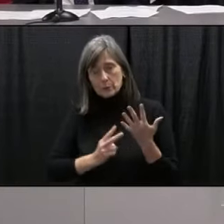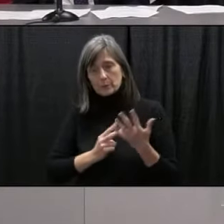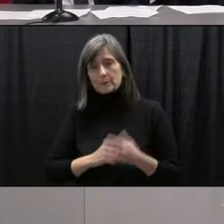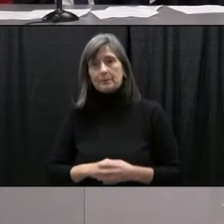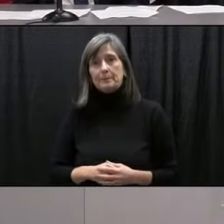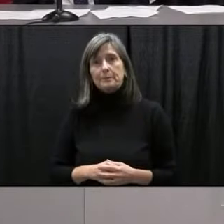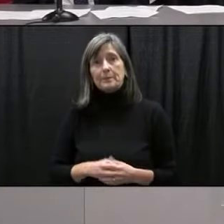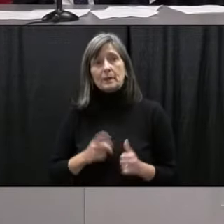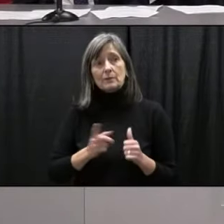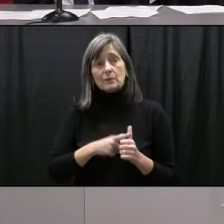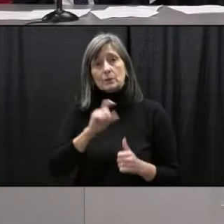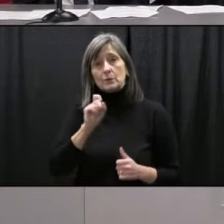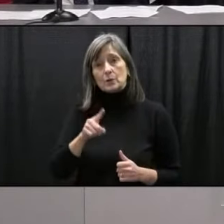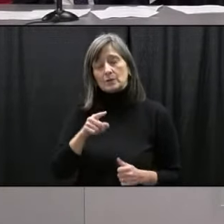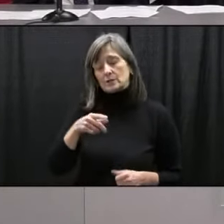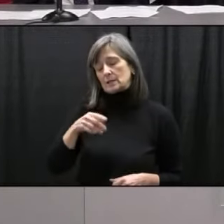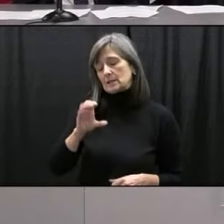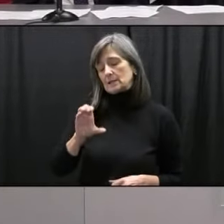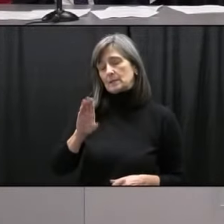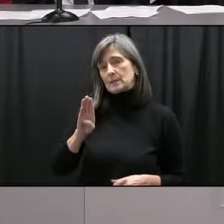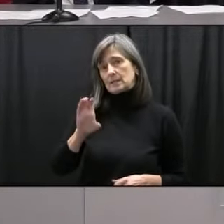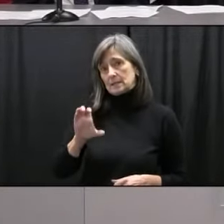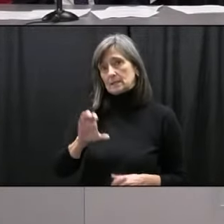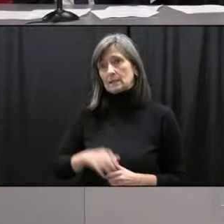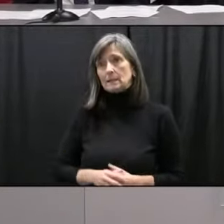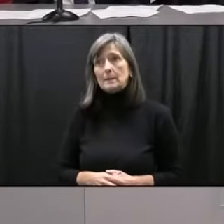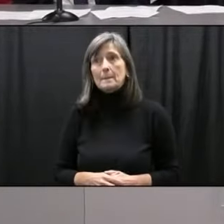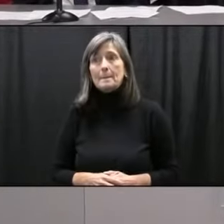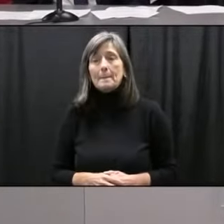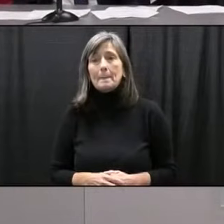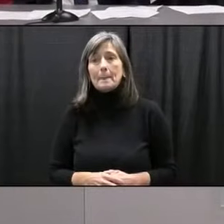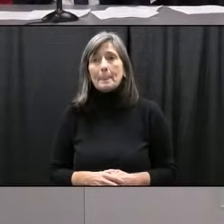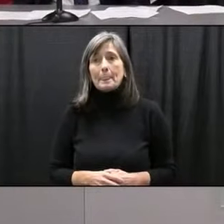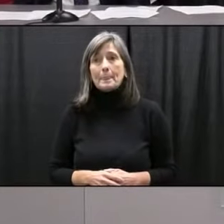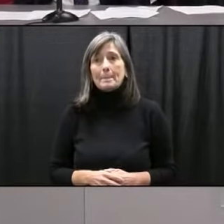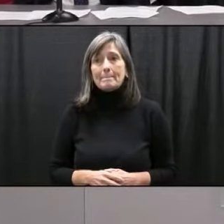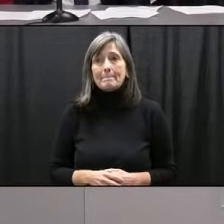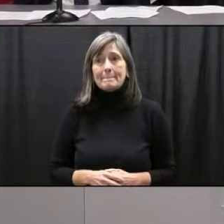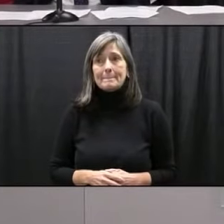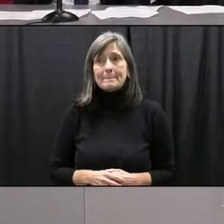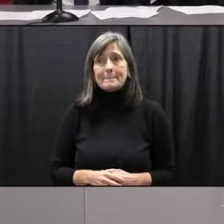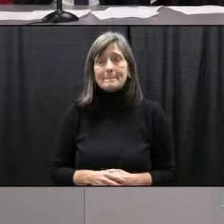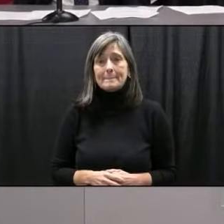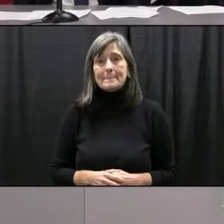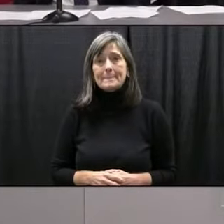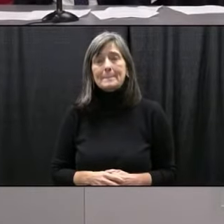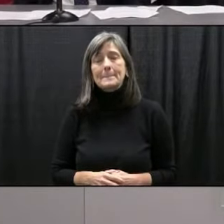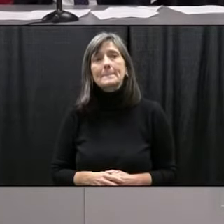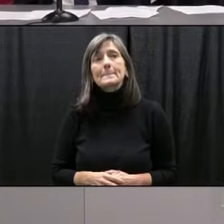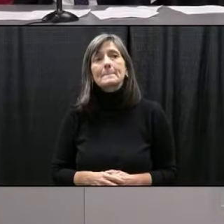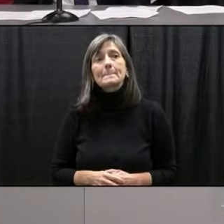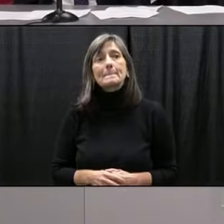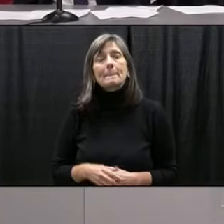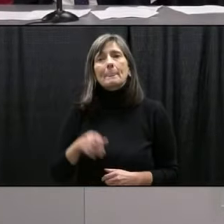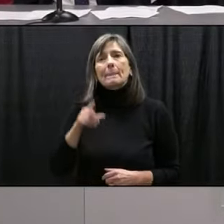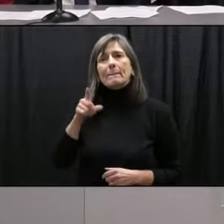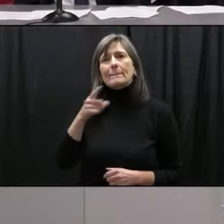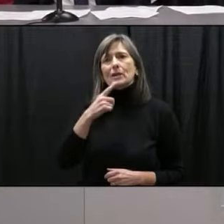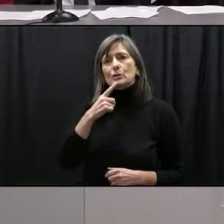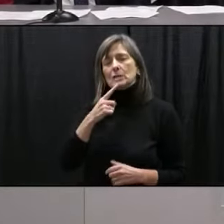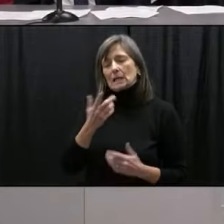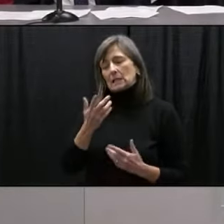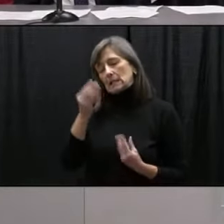follow-up. Our first questions are from Peter Cowan with CBC. Please go ahead. Even though this is described as basic